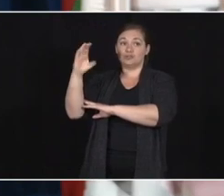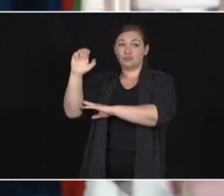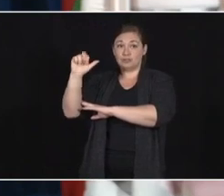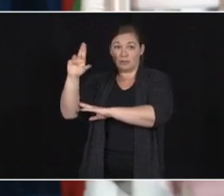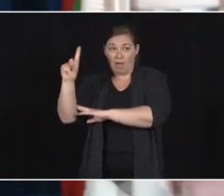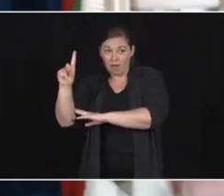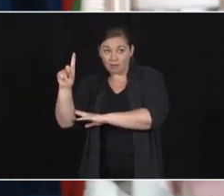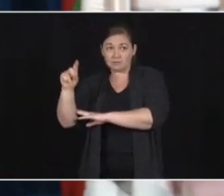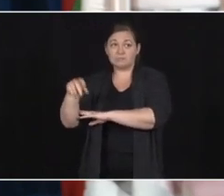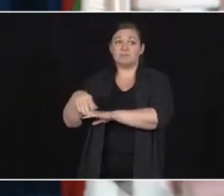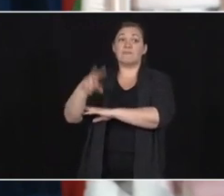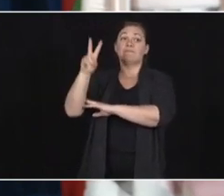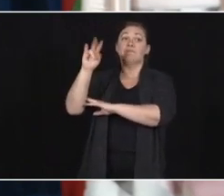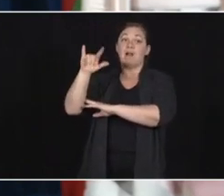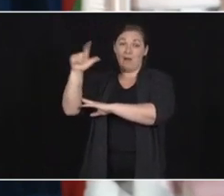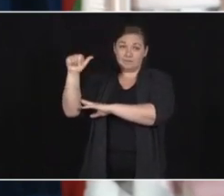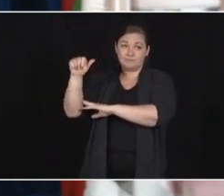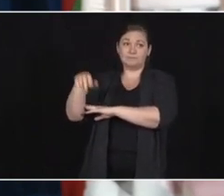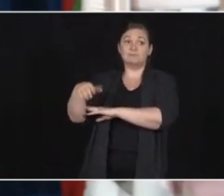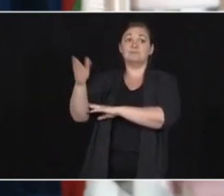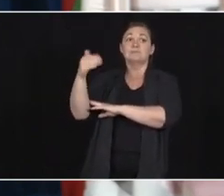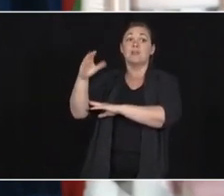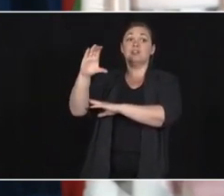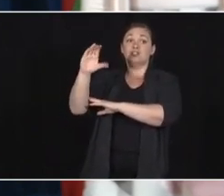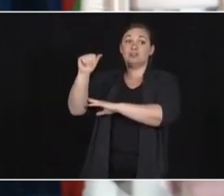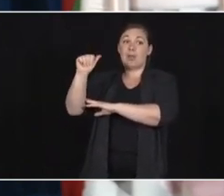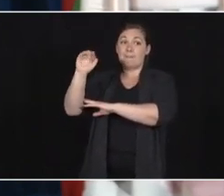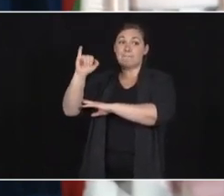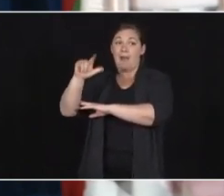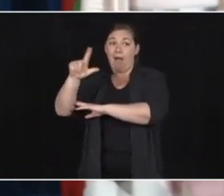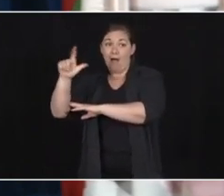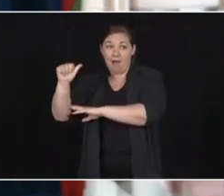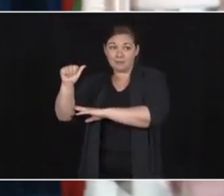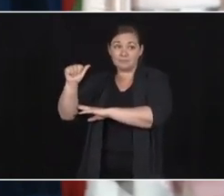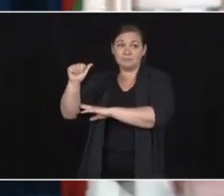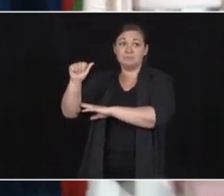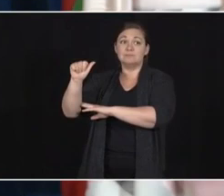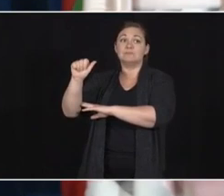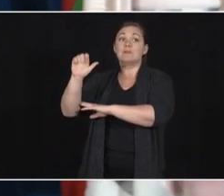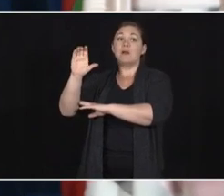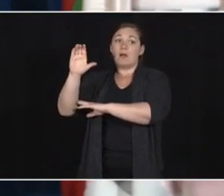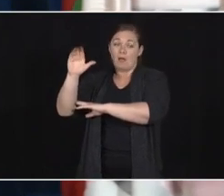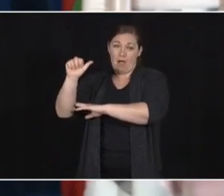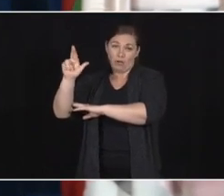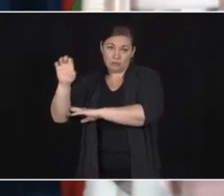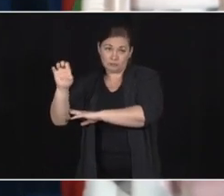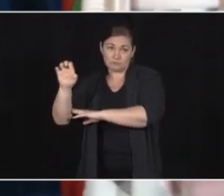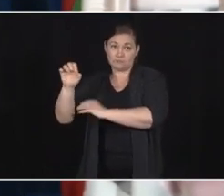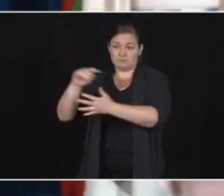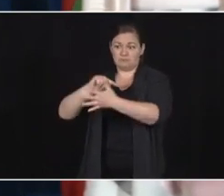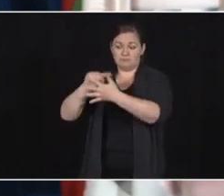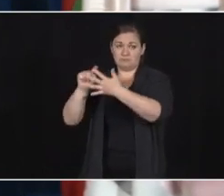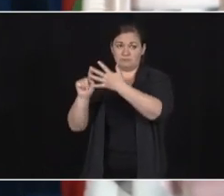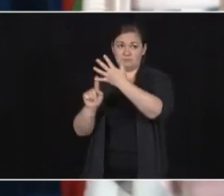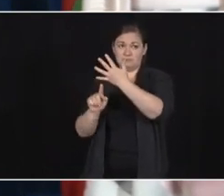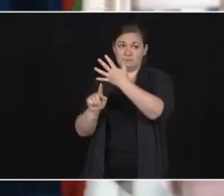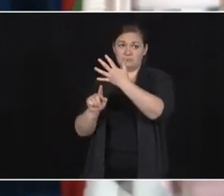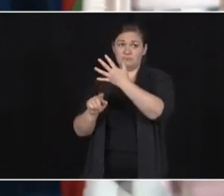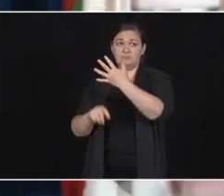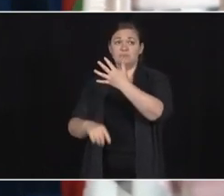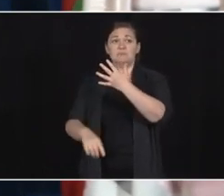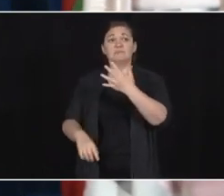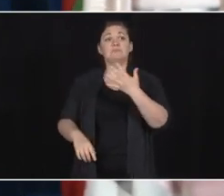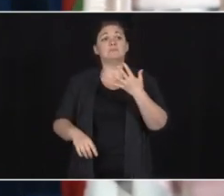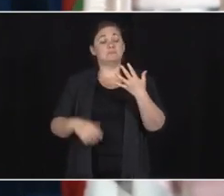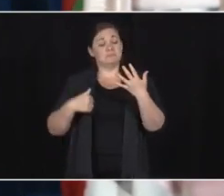Camilla Care in Mississauga. We've already taken over 2 homes because we had concerns, and now we're